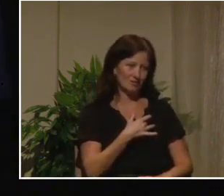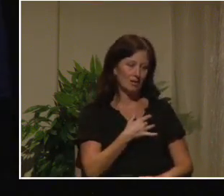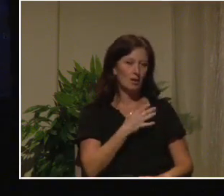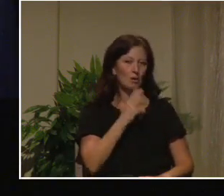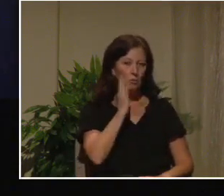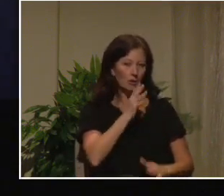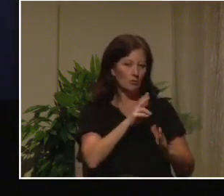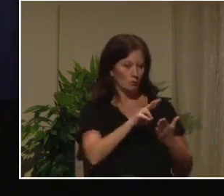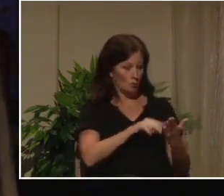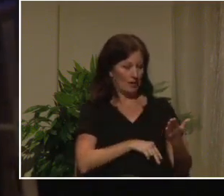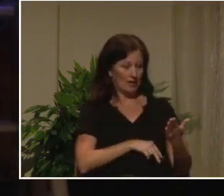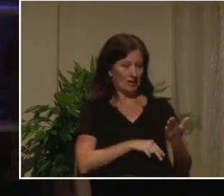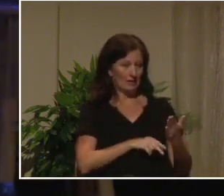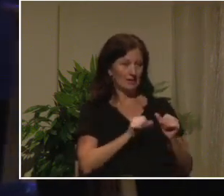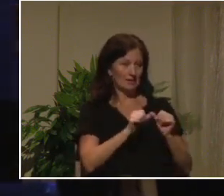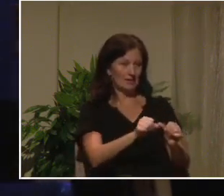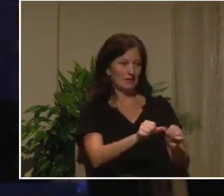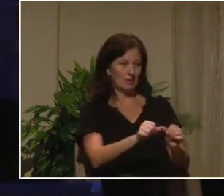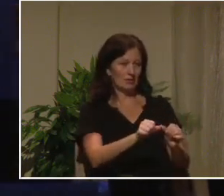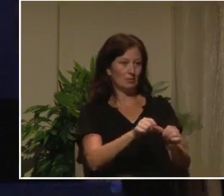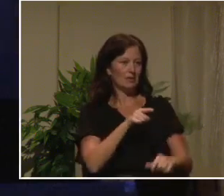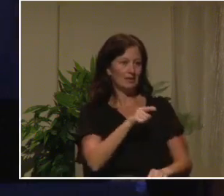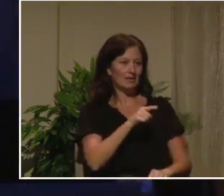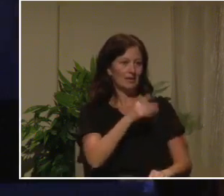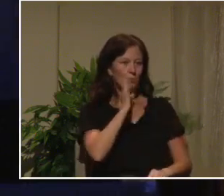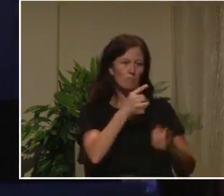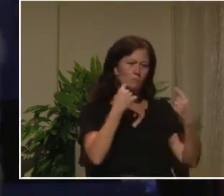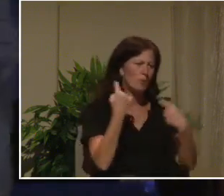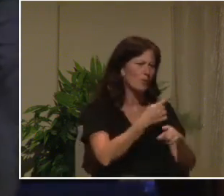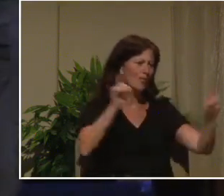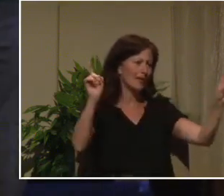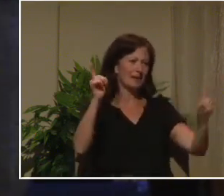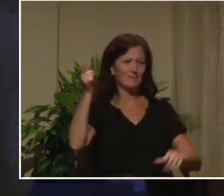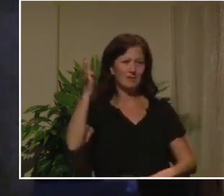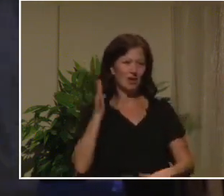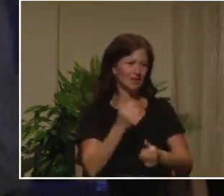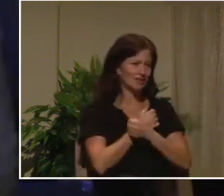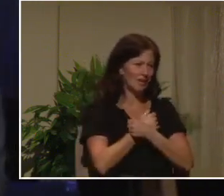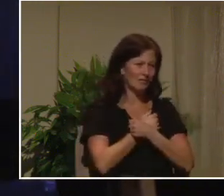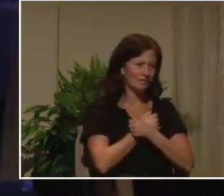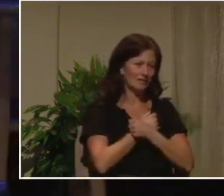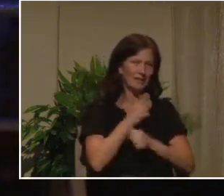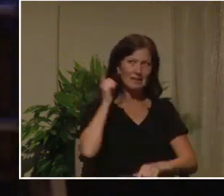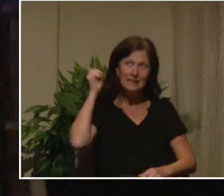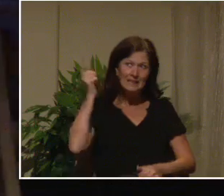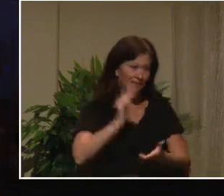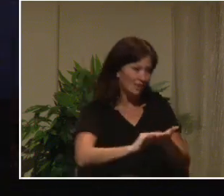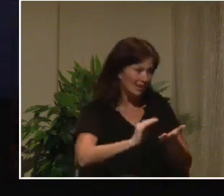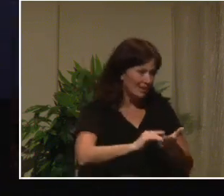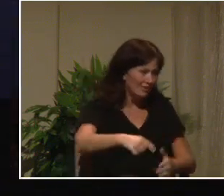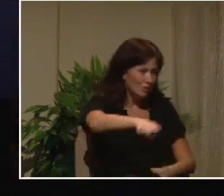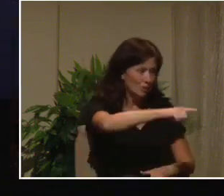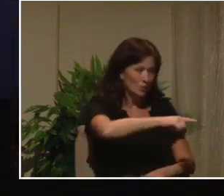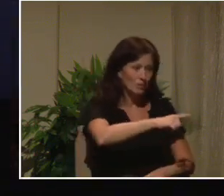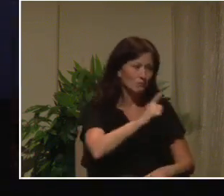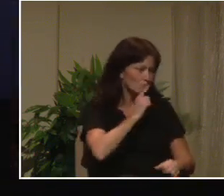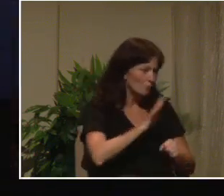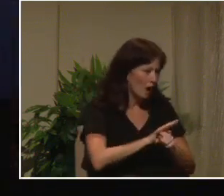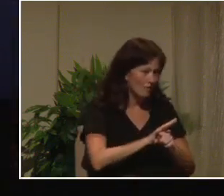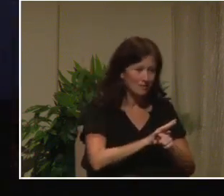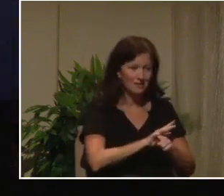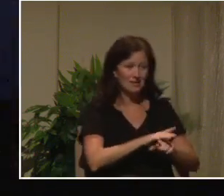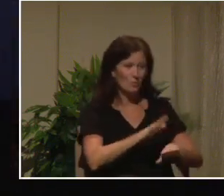proclaim God's love and God's invitation and God's willingness to forgive, and he's going to proclaim promises and truth and